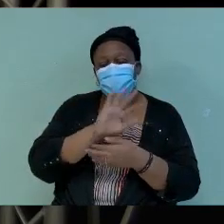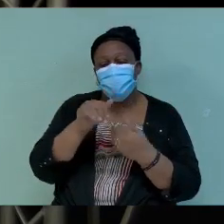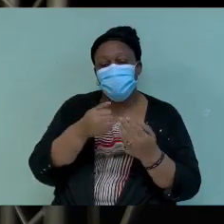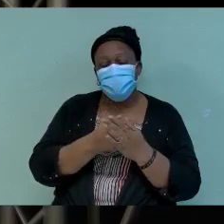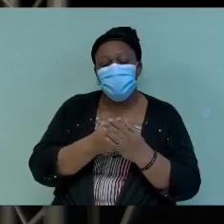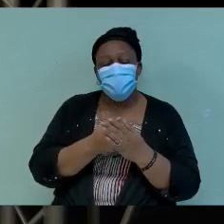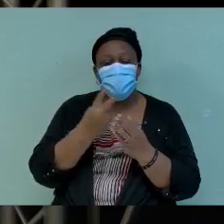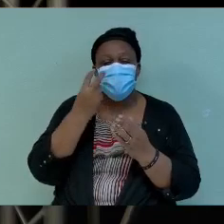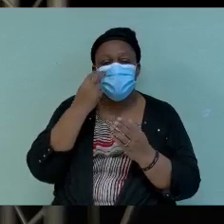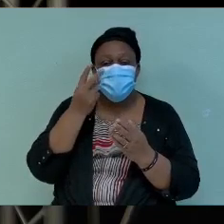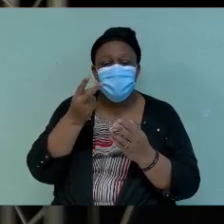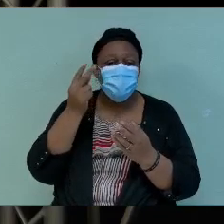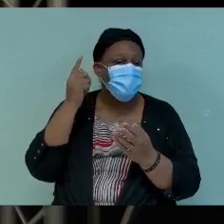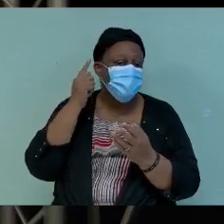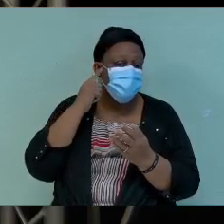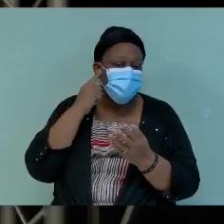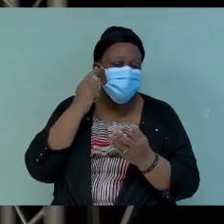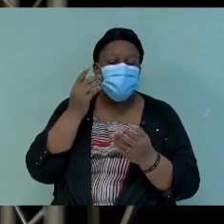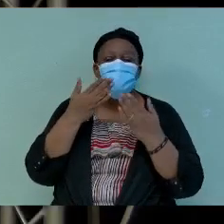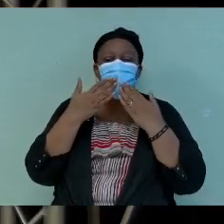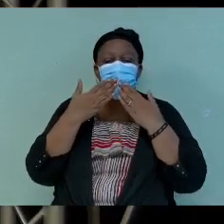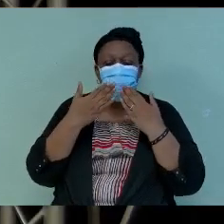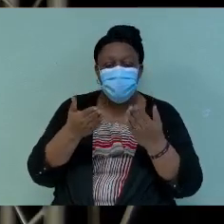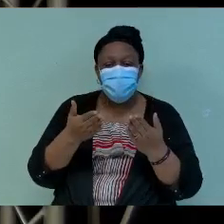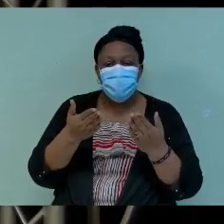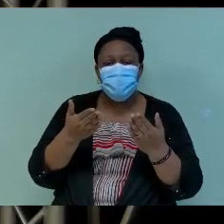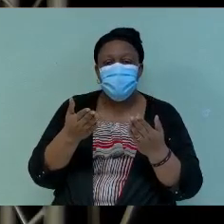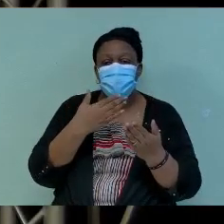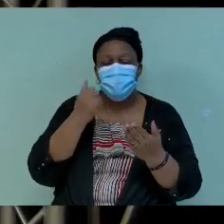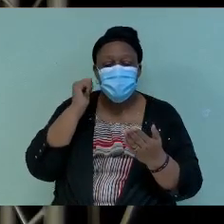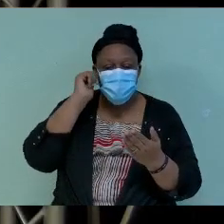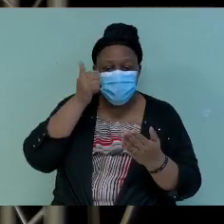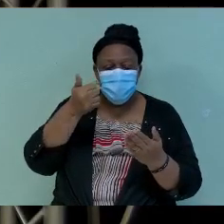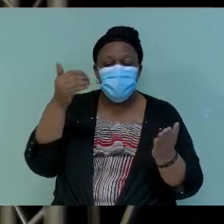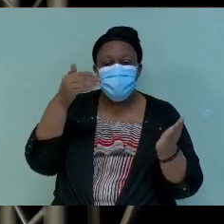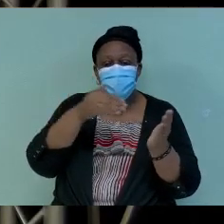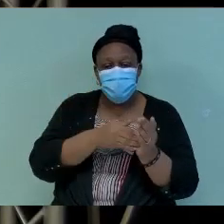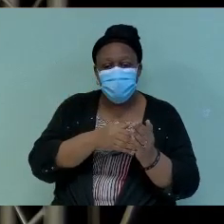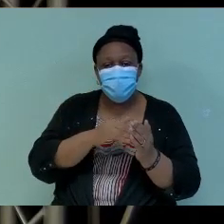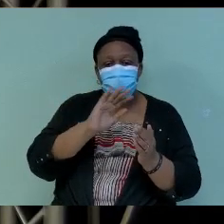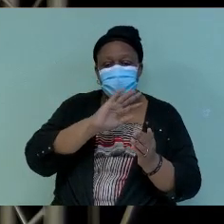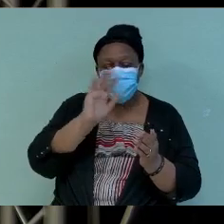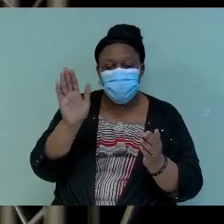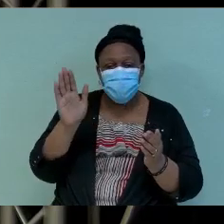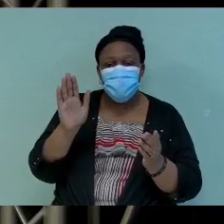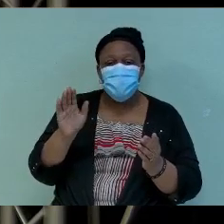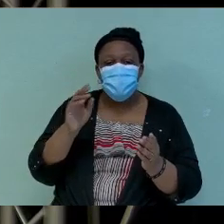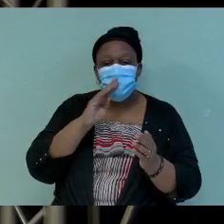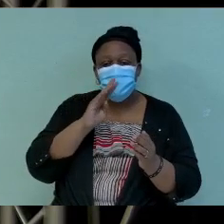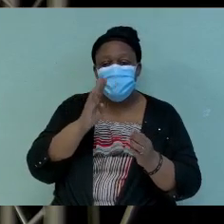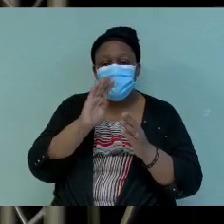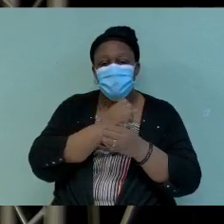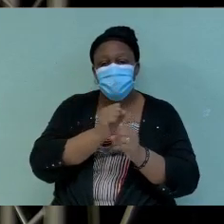into today's briefing, thank you very much. And tomorrow we'll see you again. Until then, be